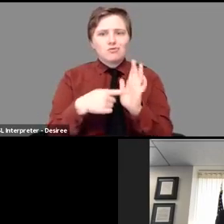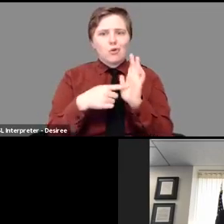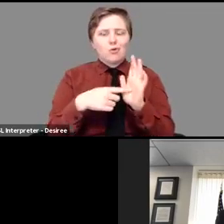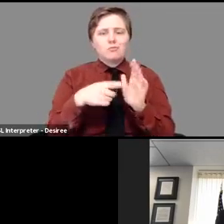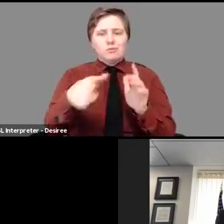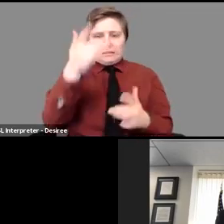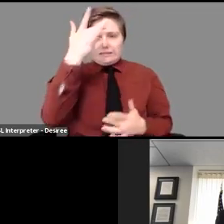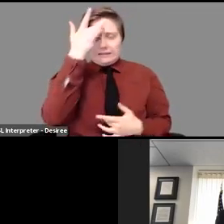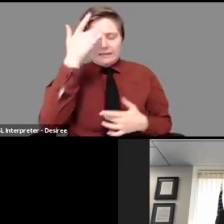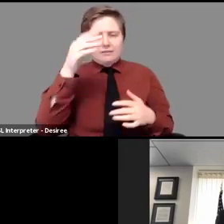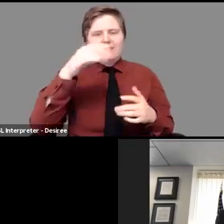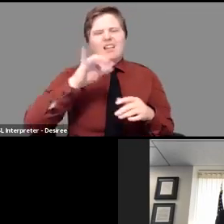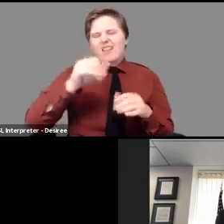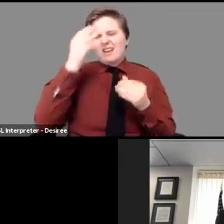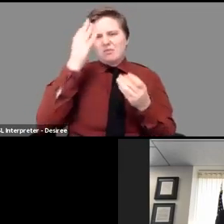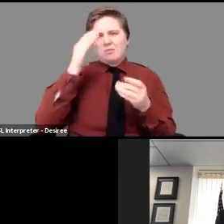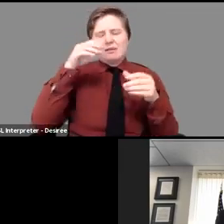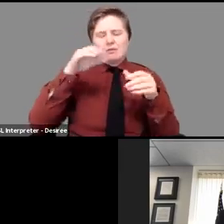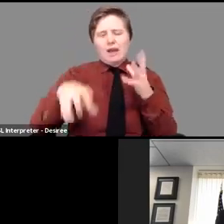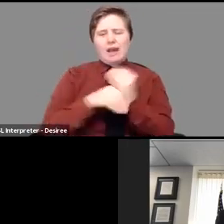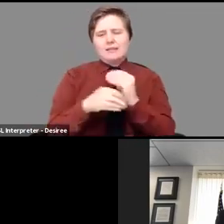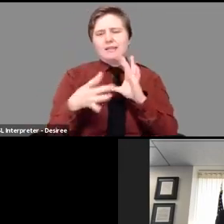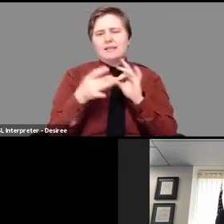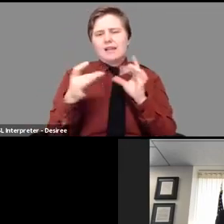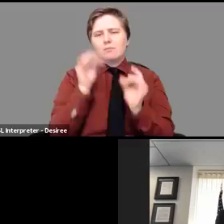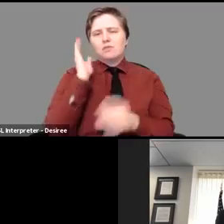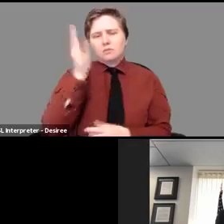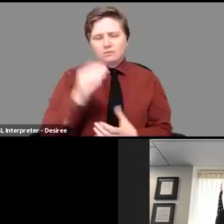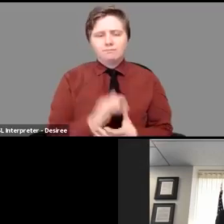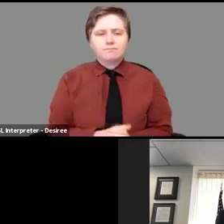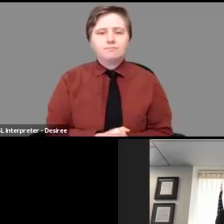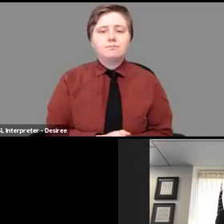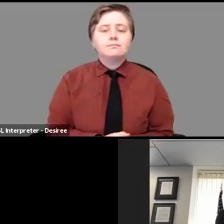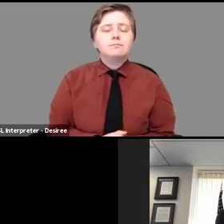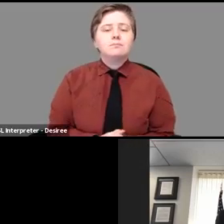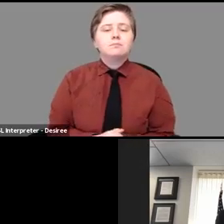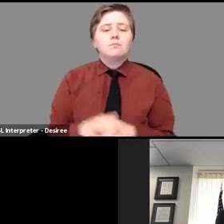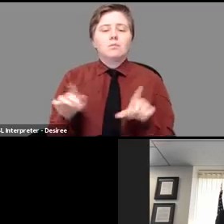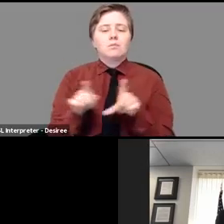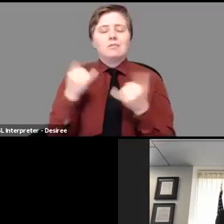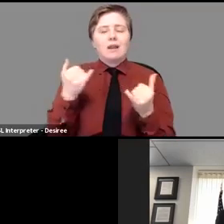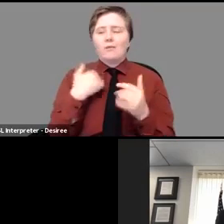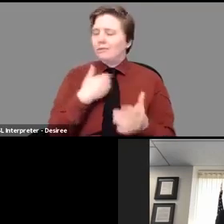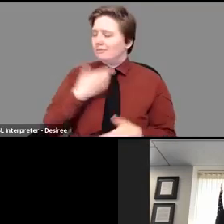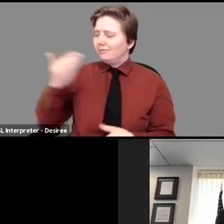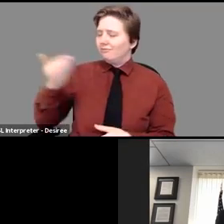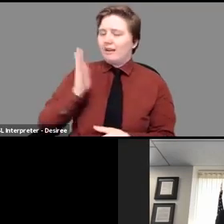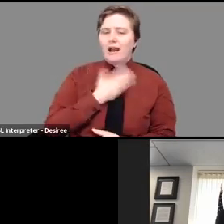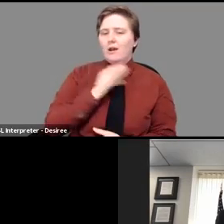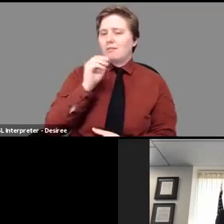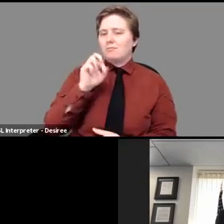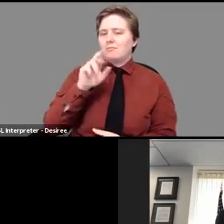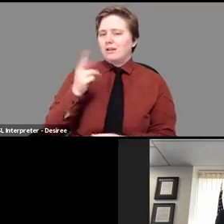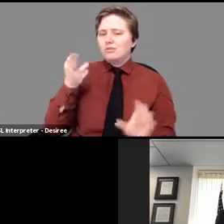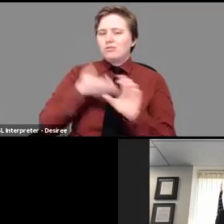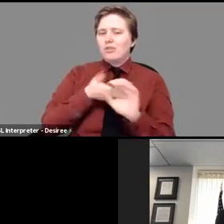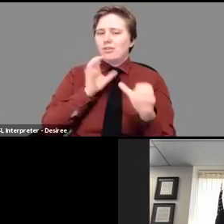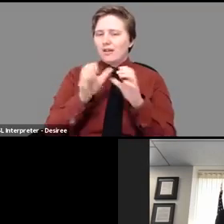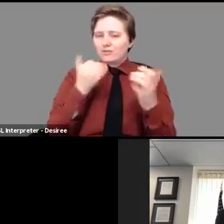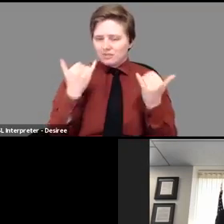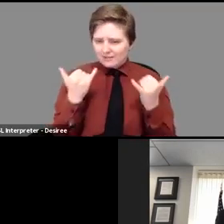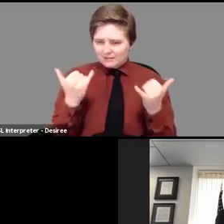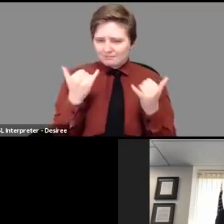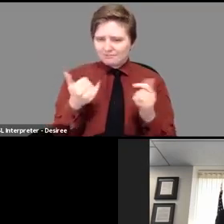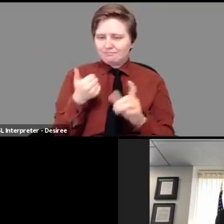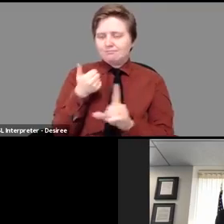That information will be in the comments section here. We want to bring our Toledo mayor into the conversation now,